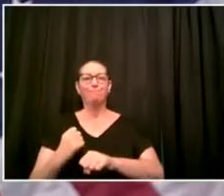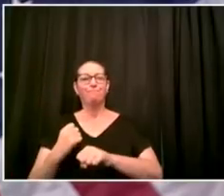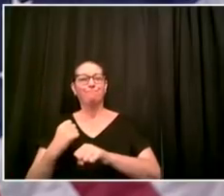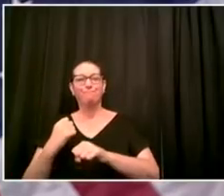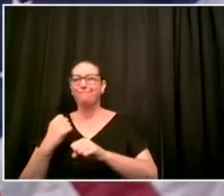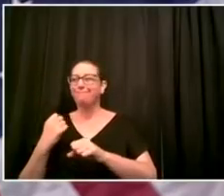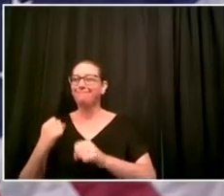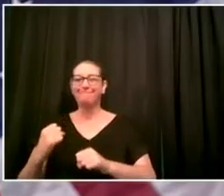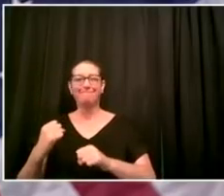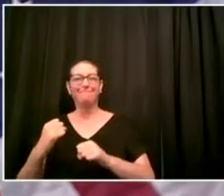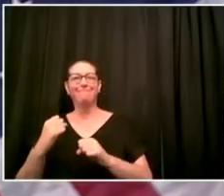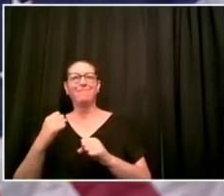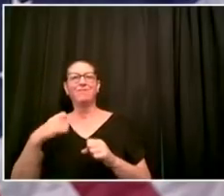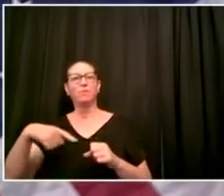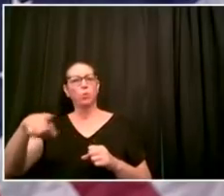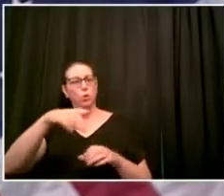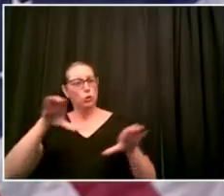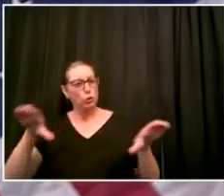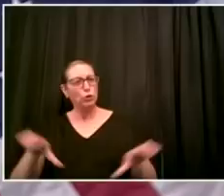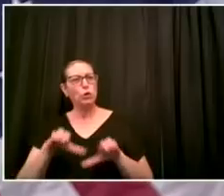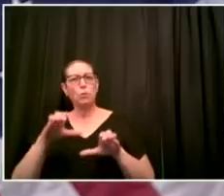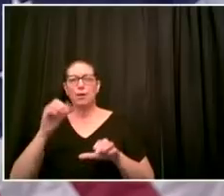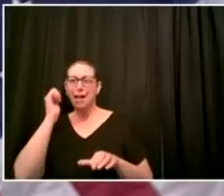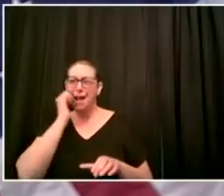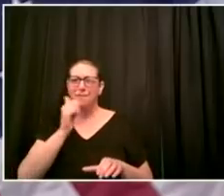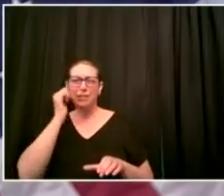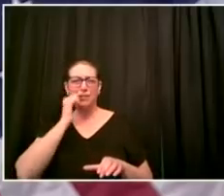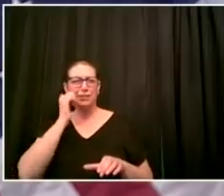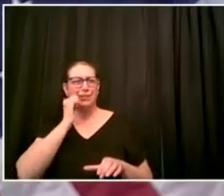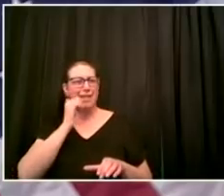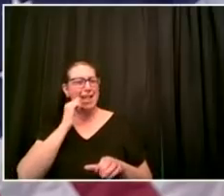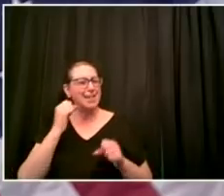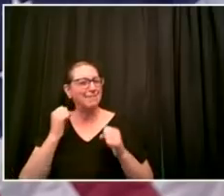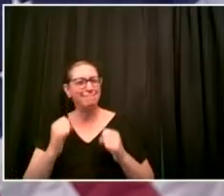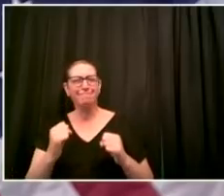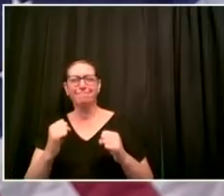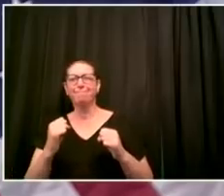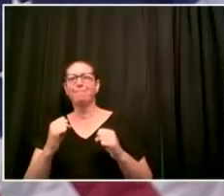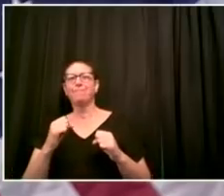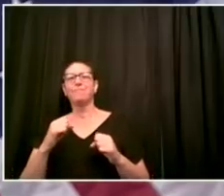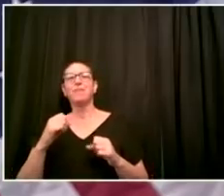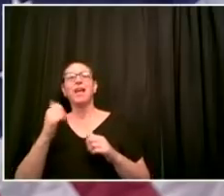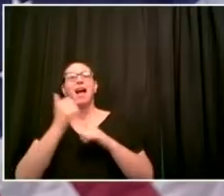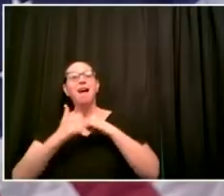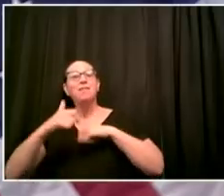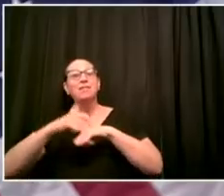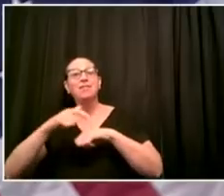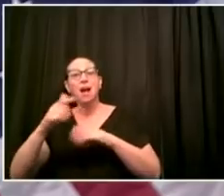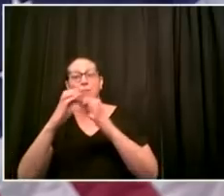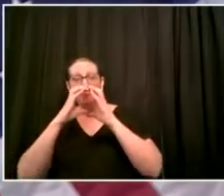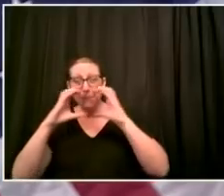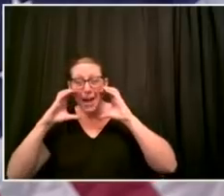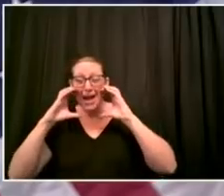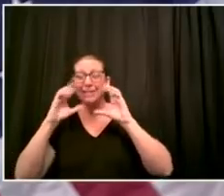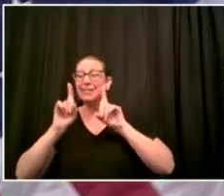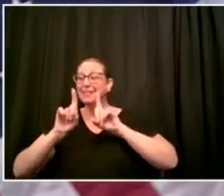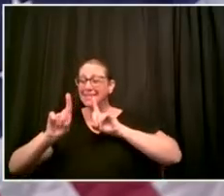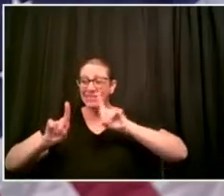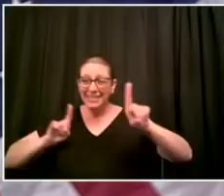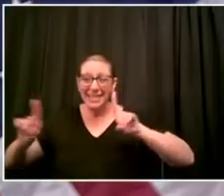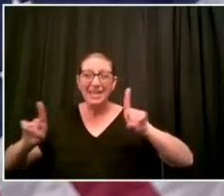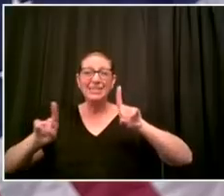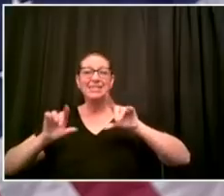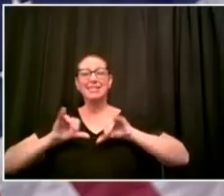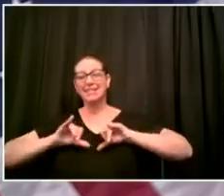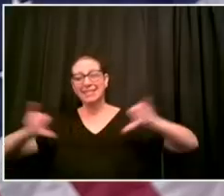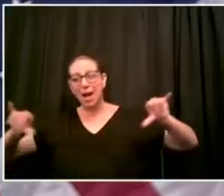put on a face covering, every time you exercise social distancing, every time you stay home even though you'd rather be out, every